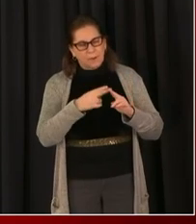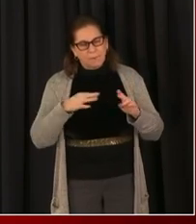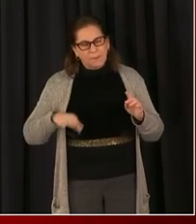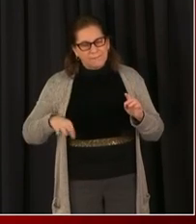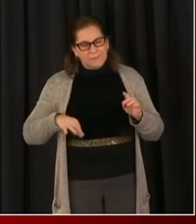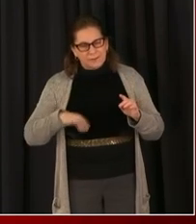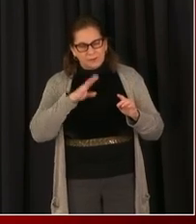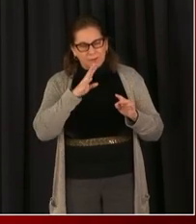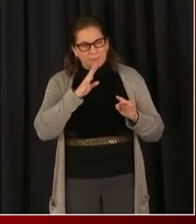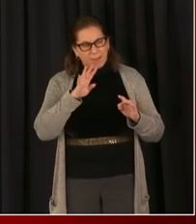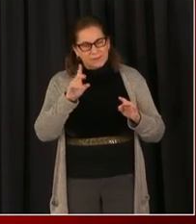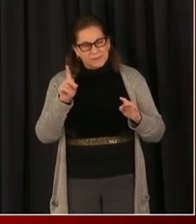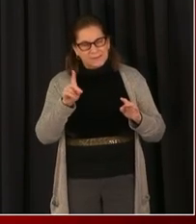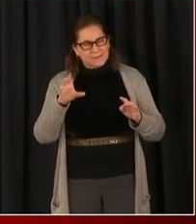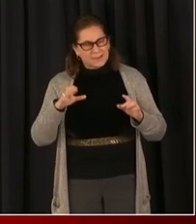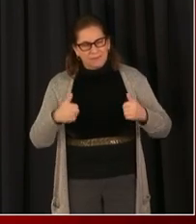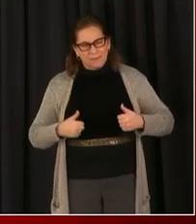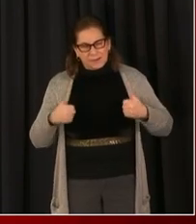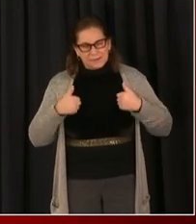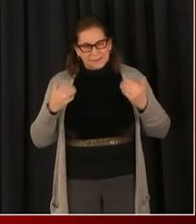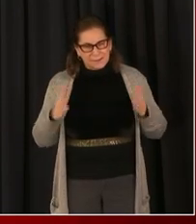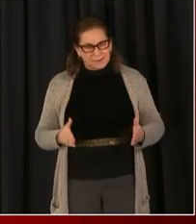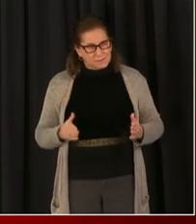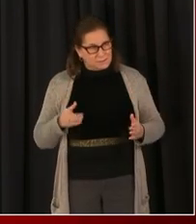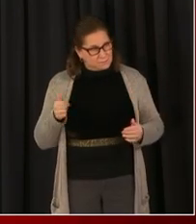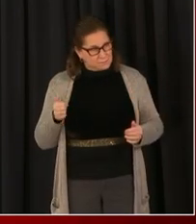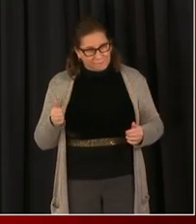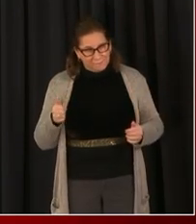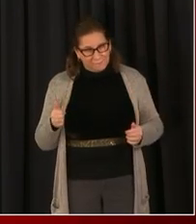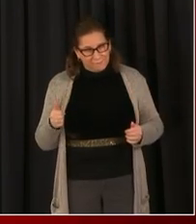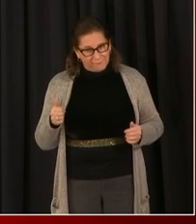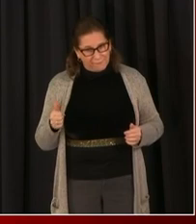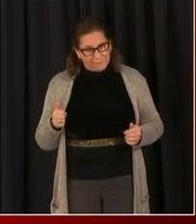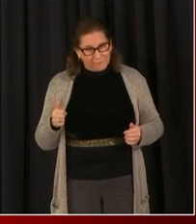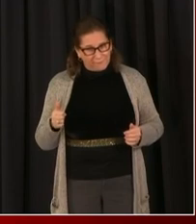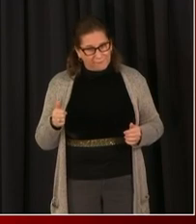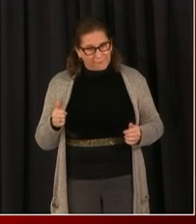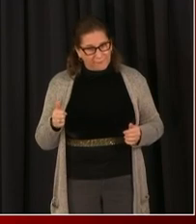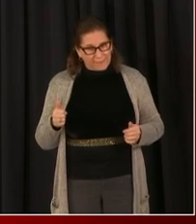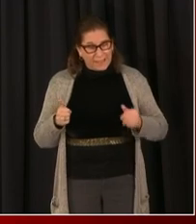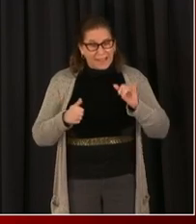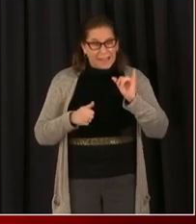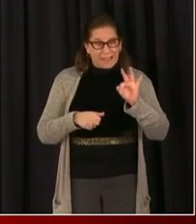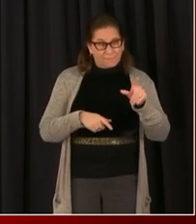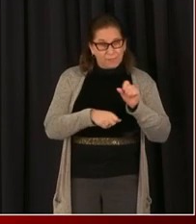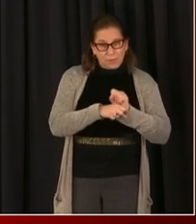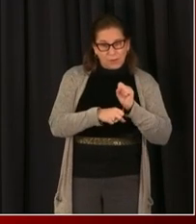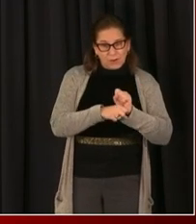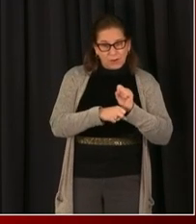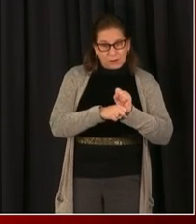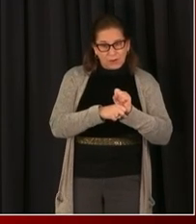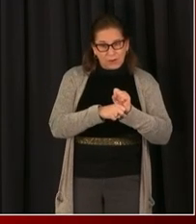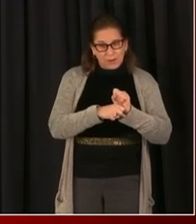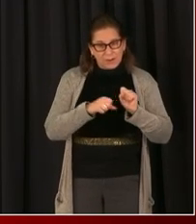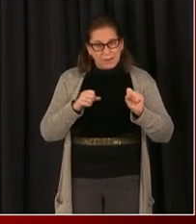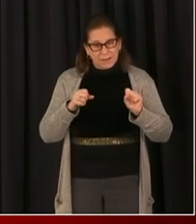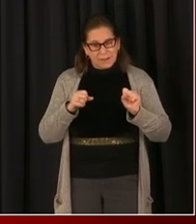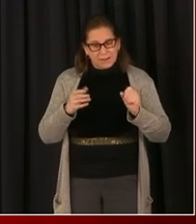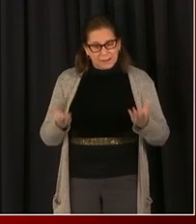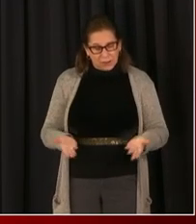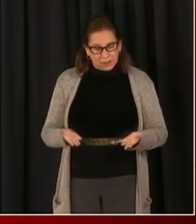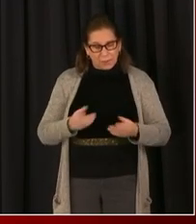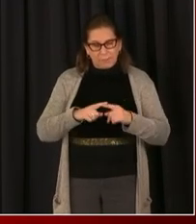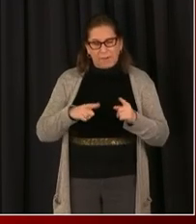as we know, DC, you collect where you work, not where you pay. So are these $1,200 payments specifically for